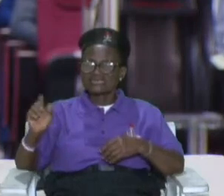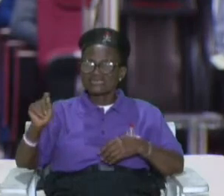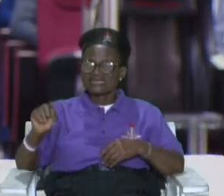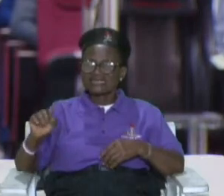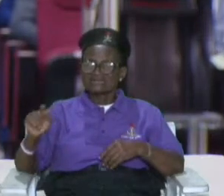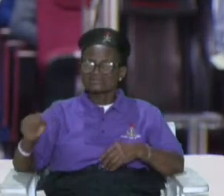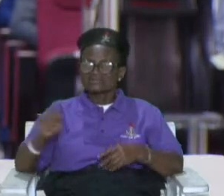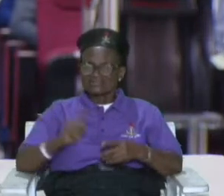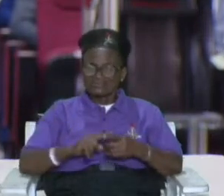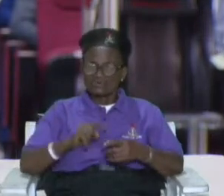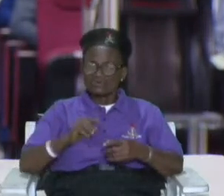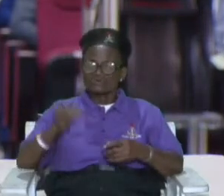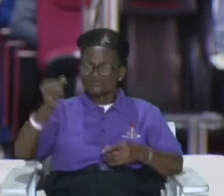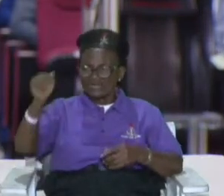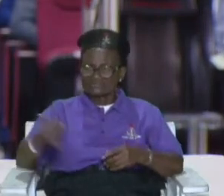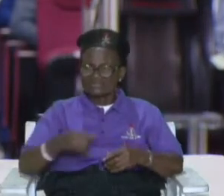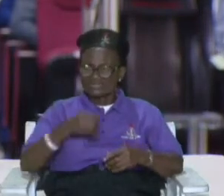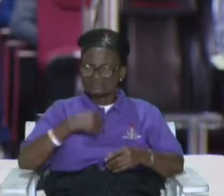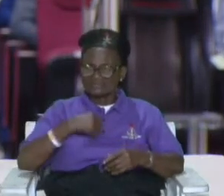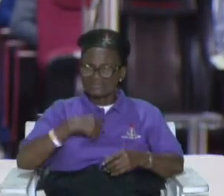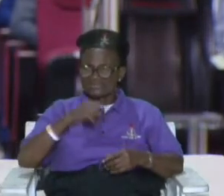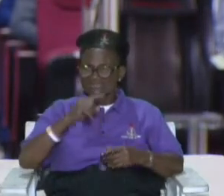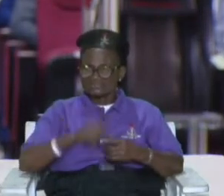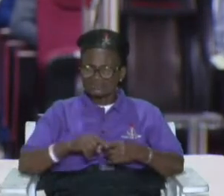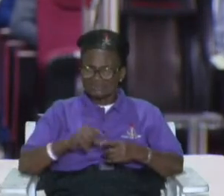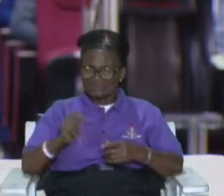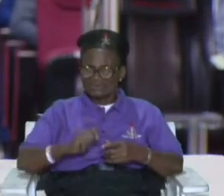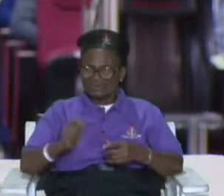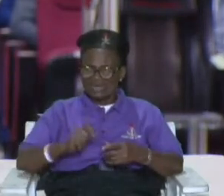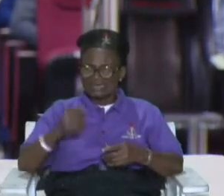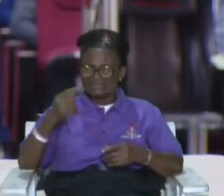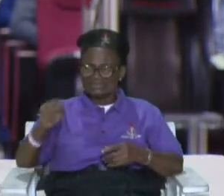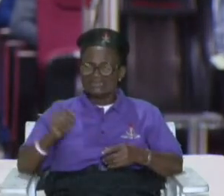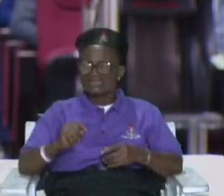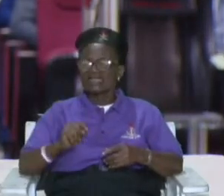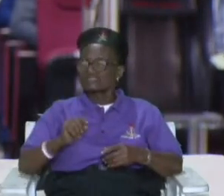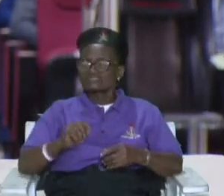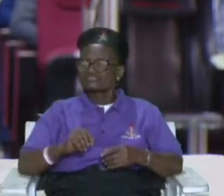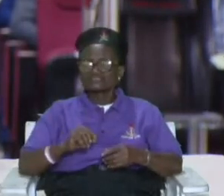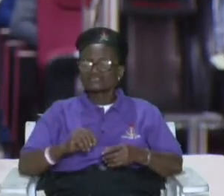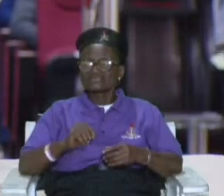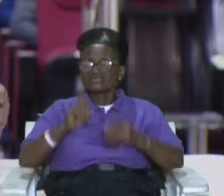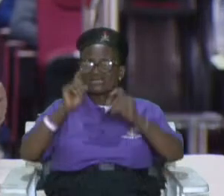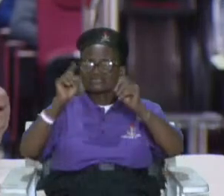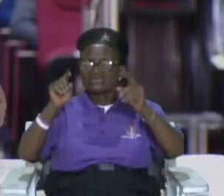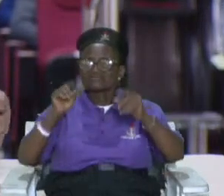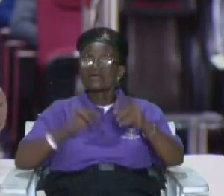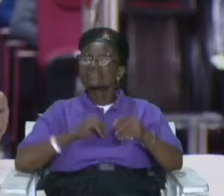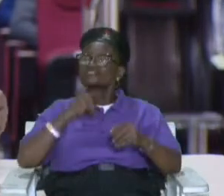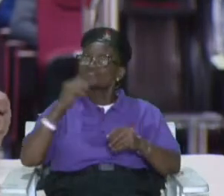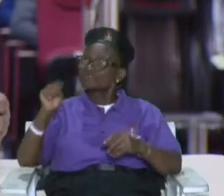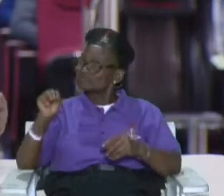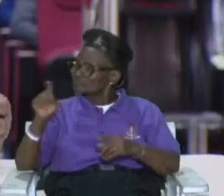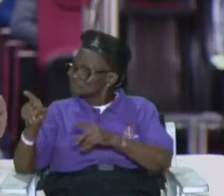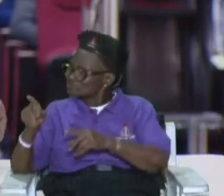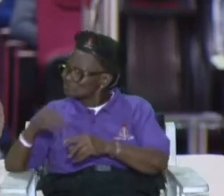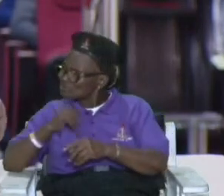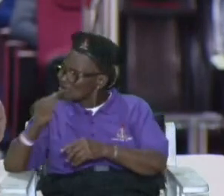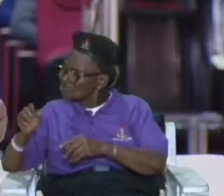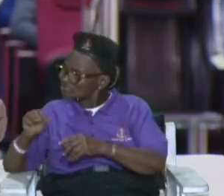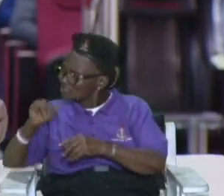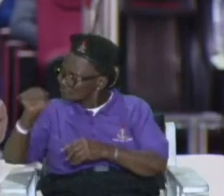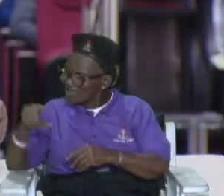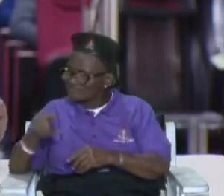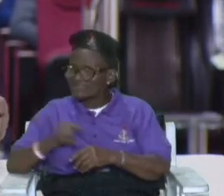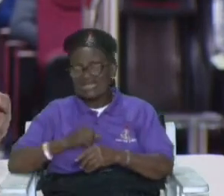should have invited him. He said he didn't invite you. I said, no. He said, but we were even looking for